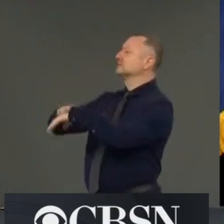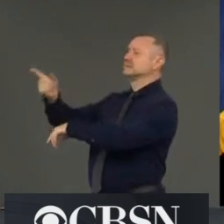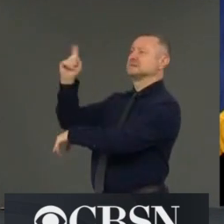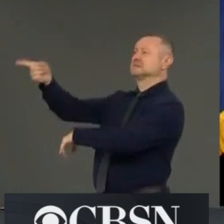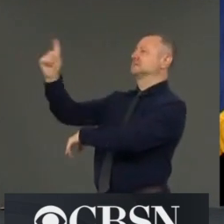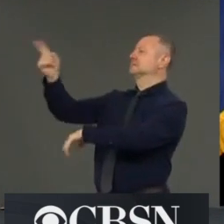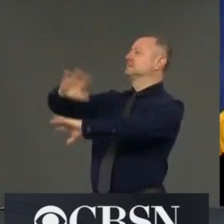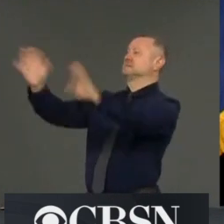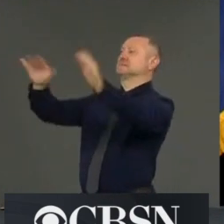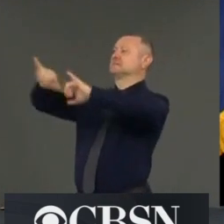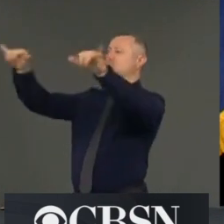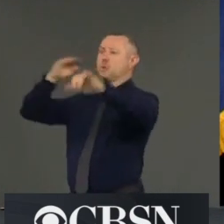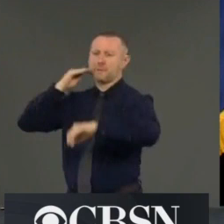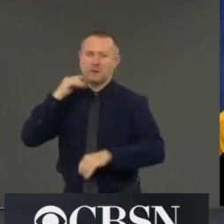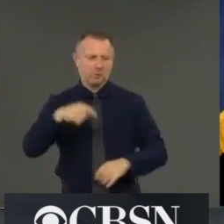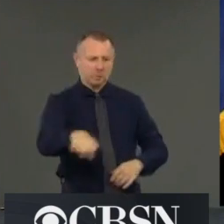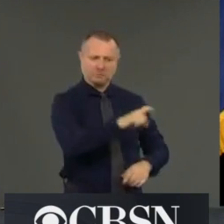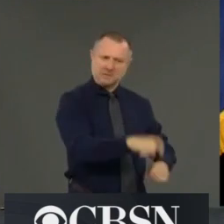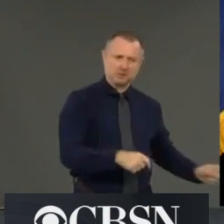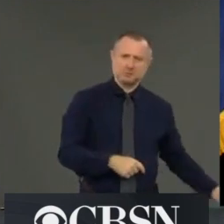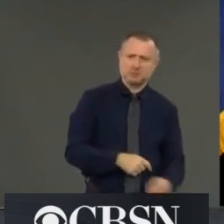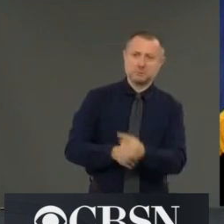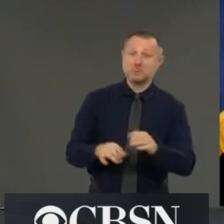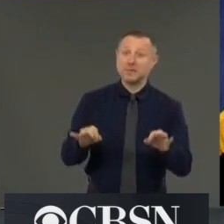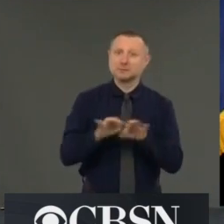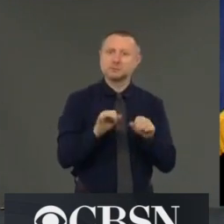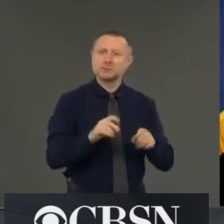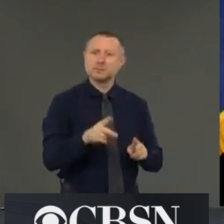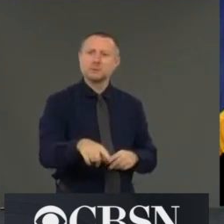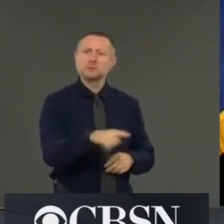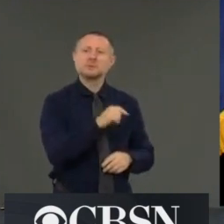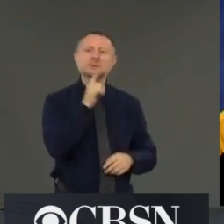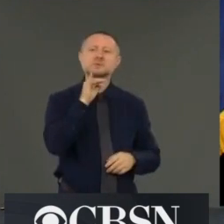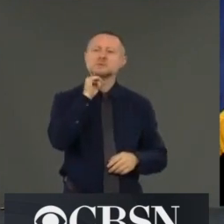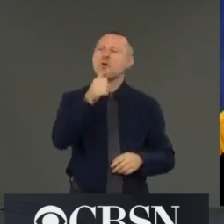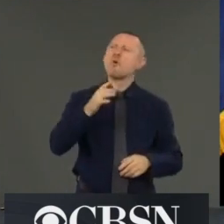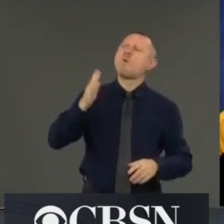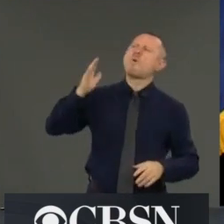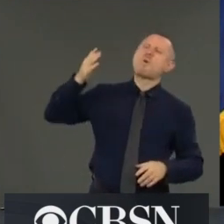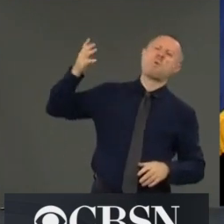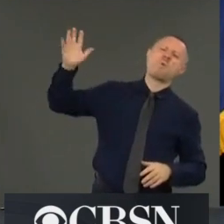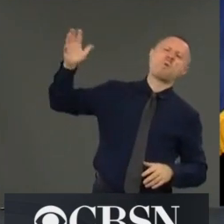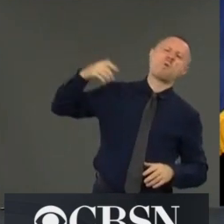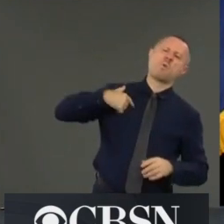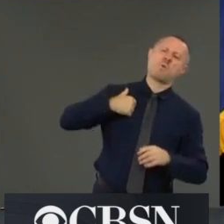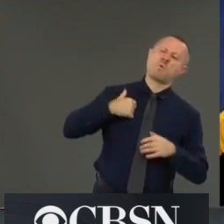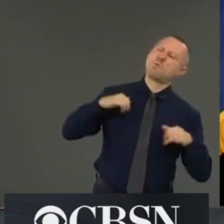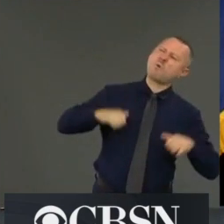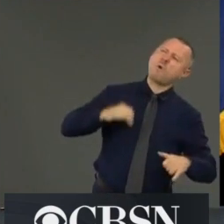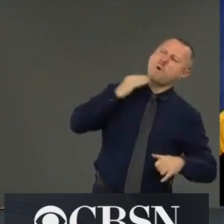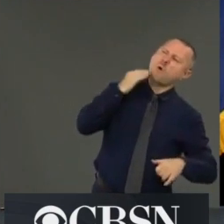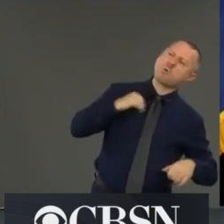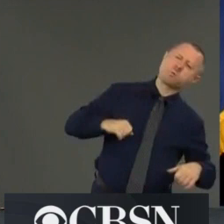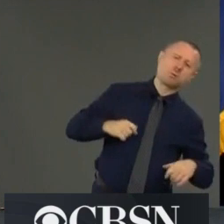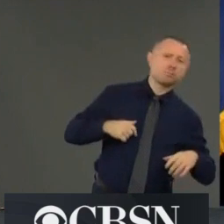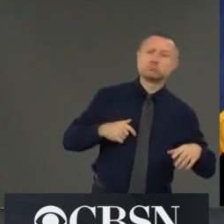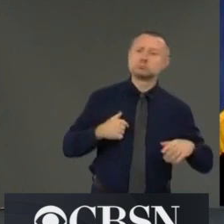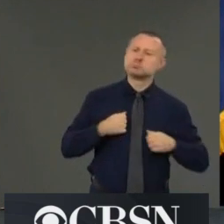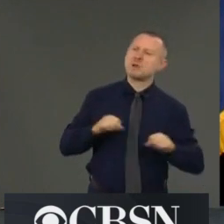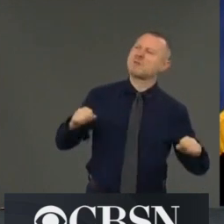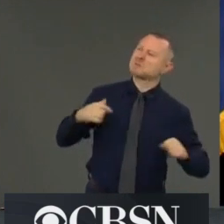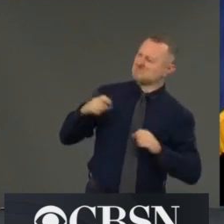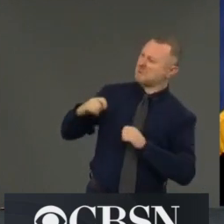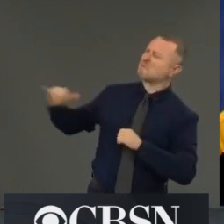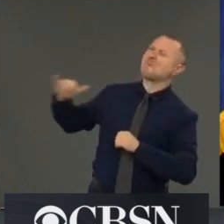nobody said, well, why should I go to work? Why don't I stay home and be safe with my family?